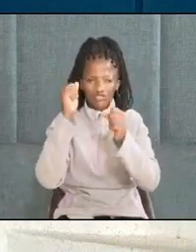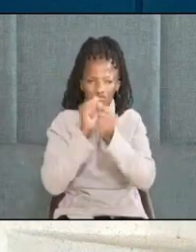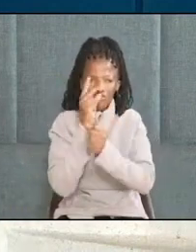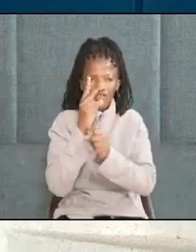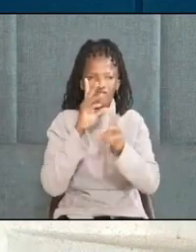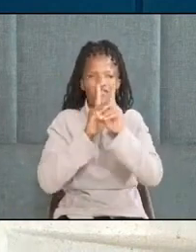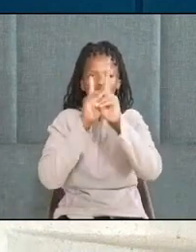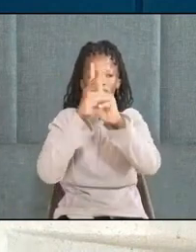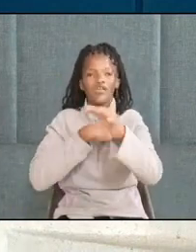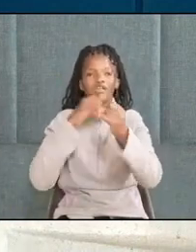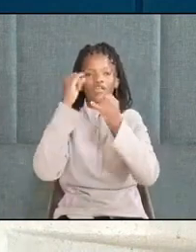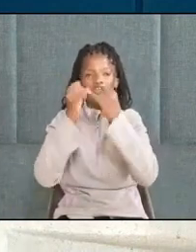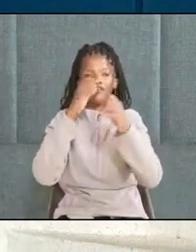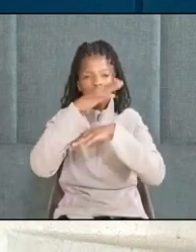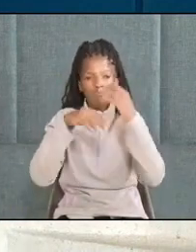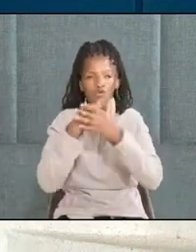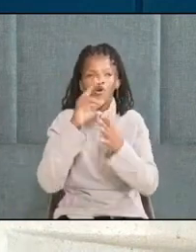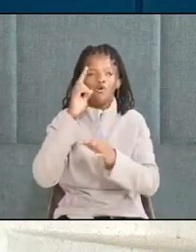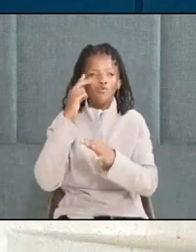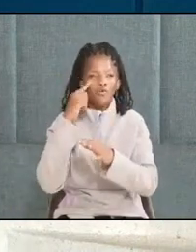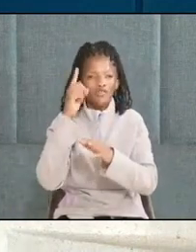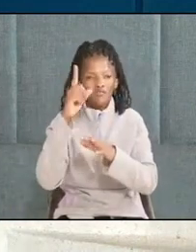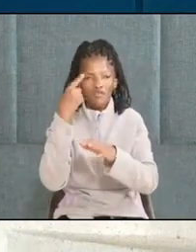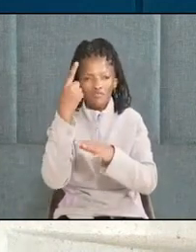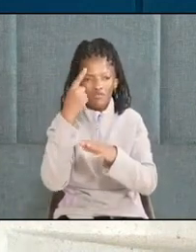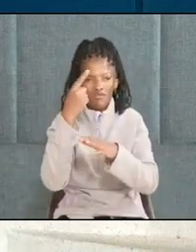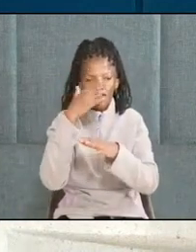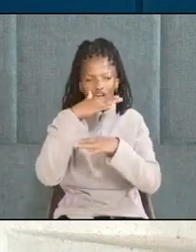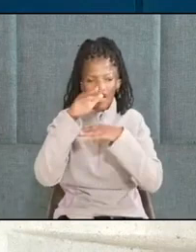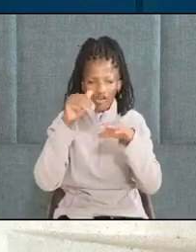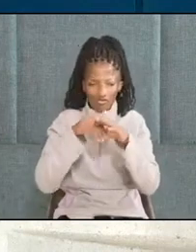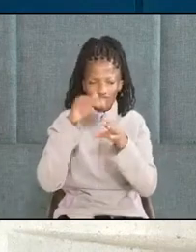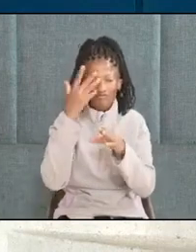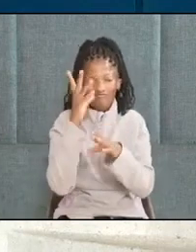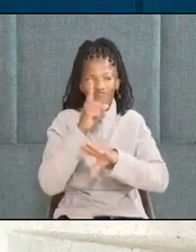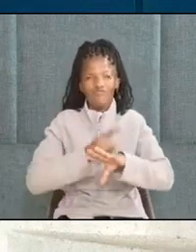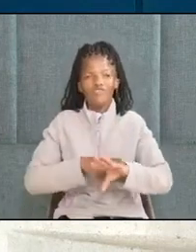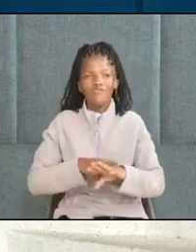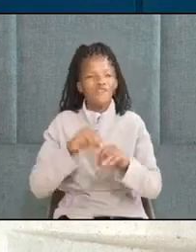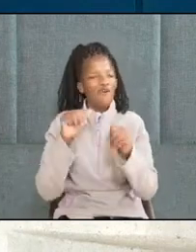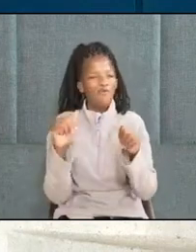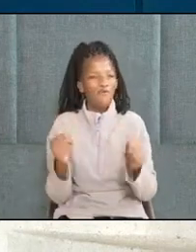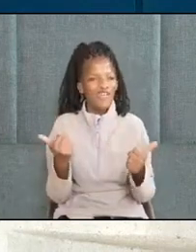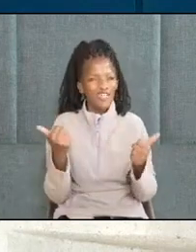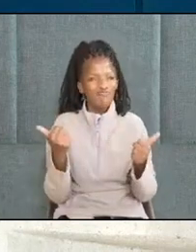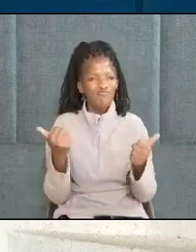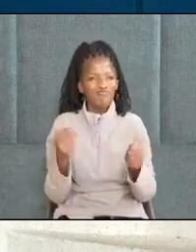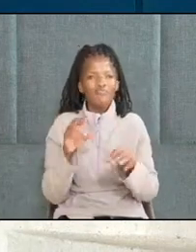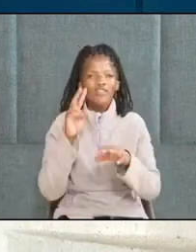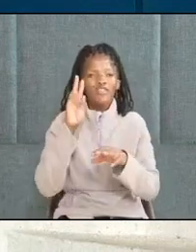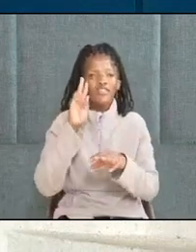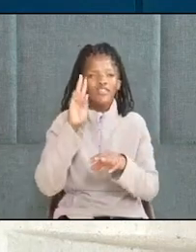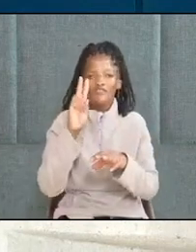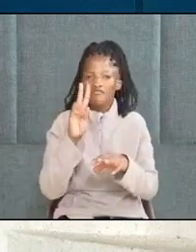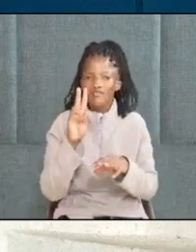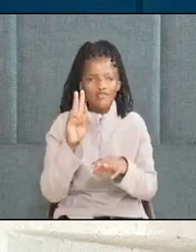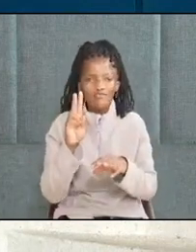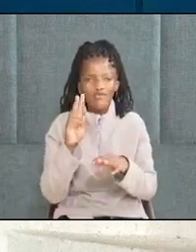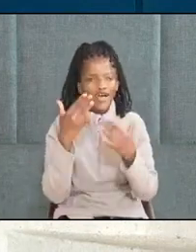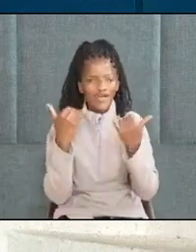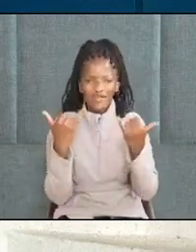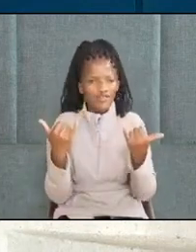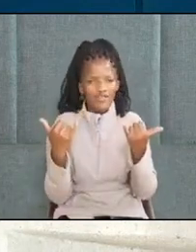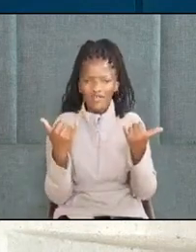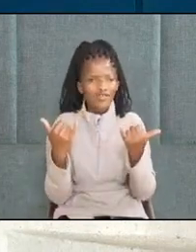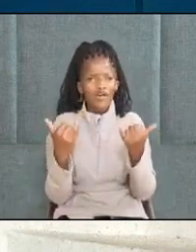And last of all, he was seen by me as one born out of due time. Well, looks can be deceiving.